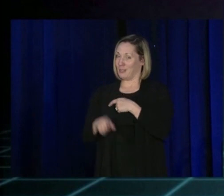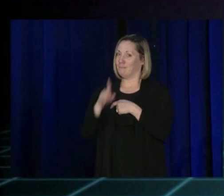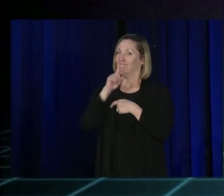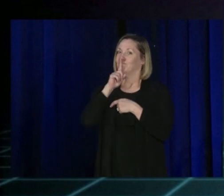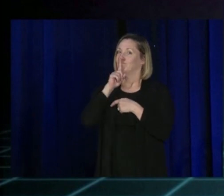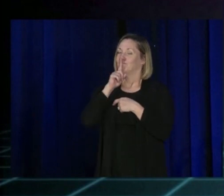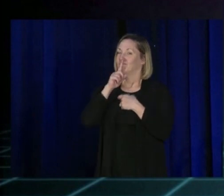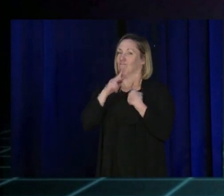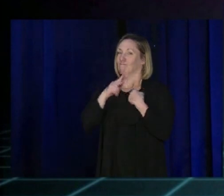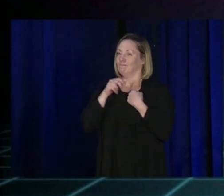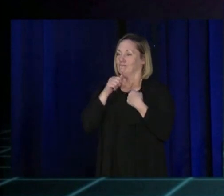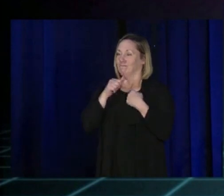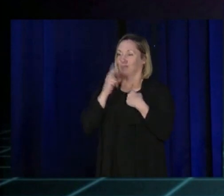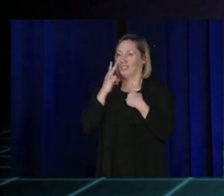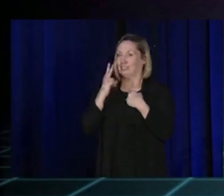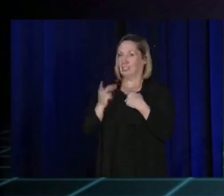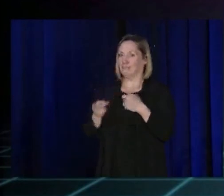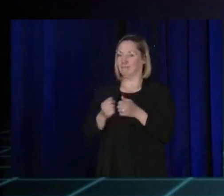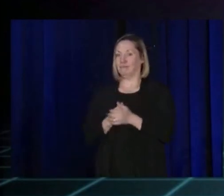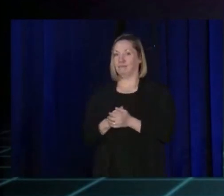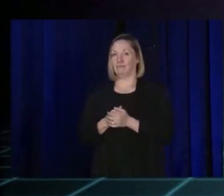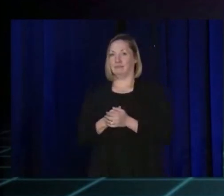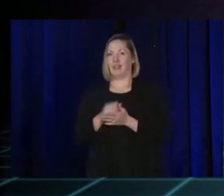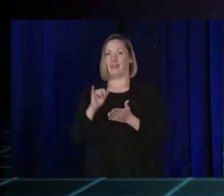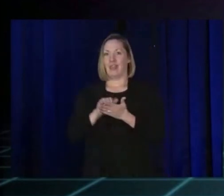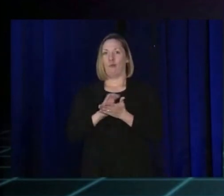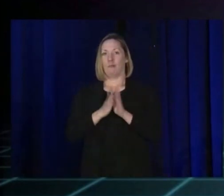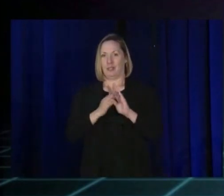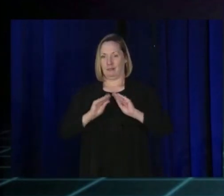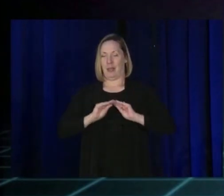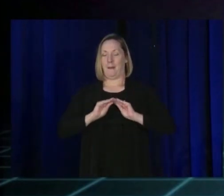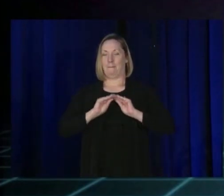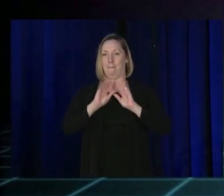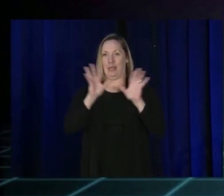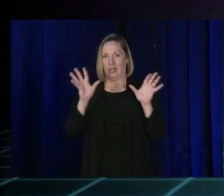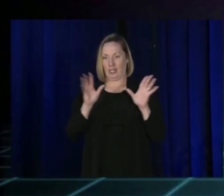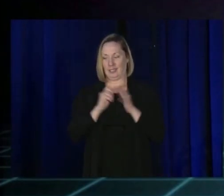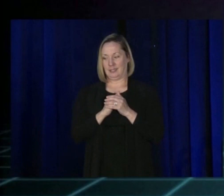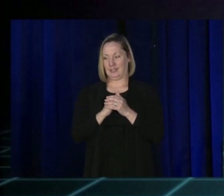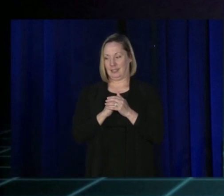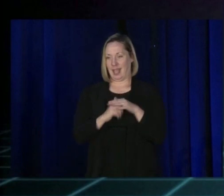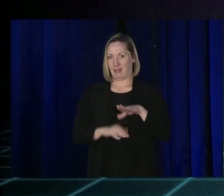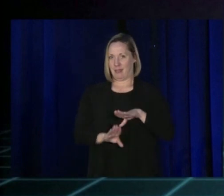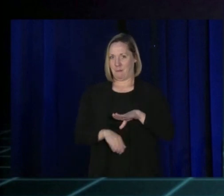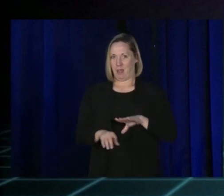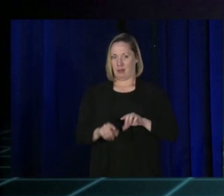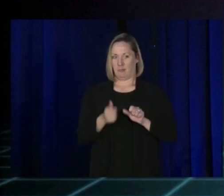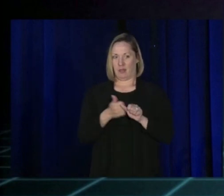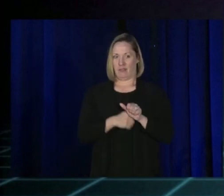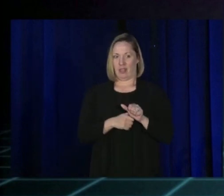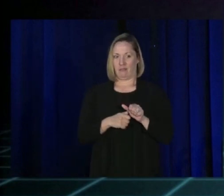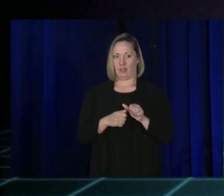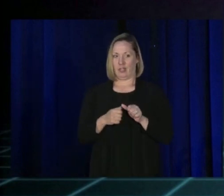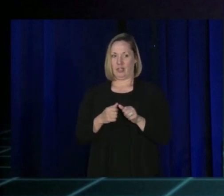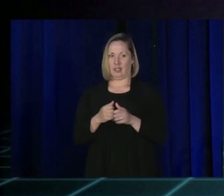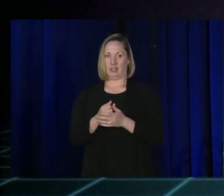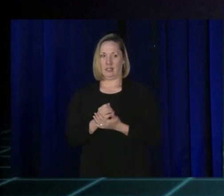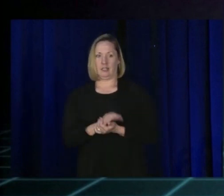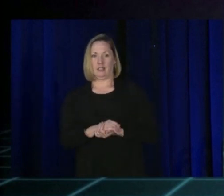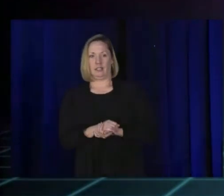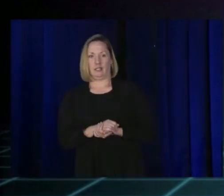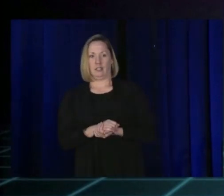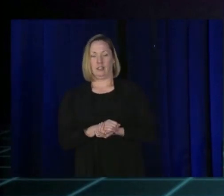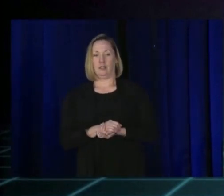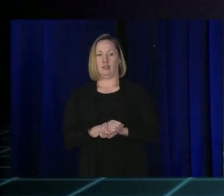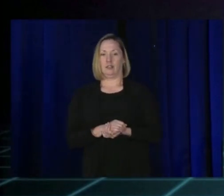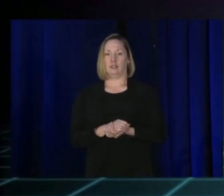up yet. And this will become apparent in that at the bottom of every blog post, I list the